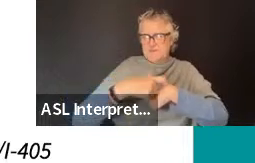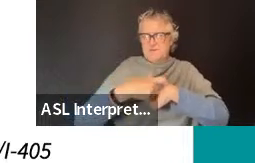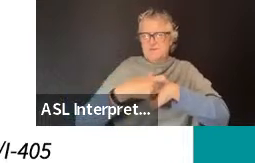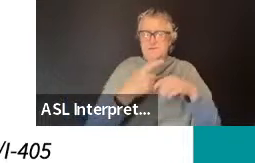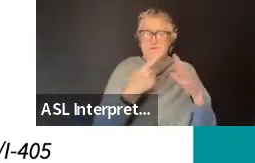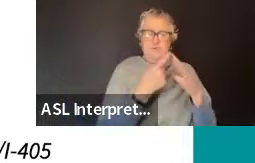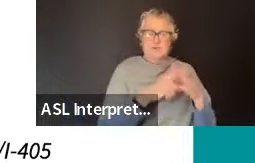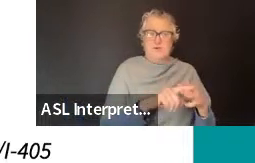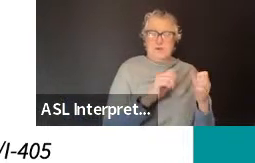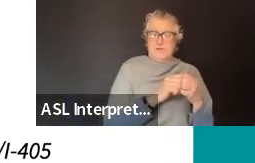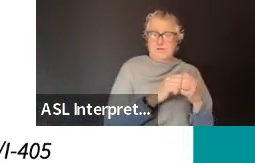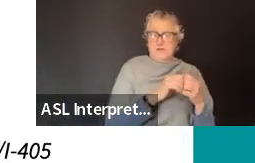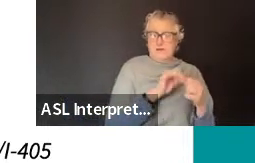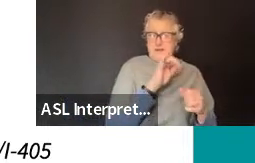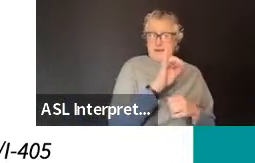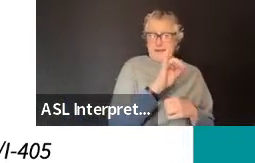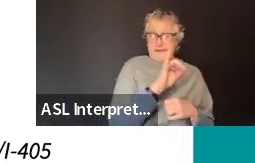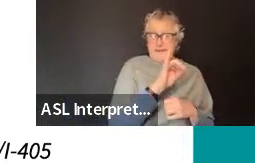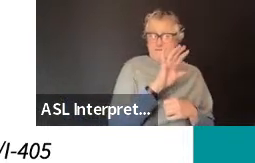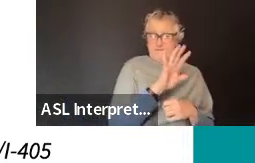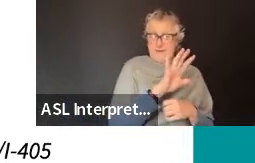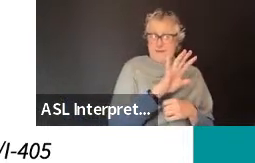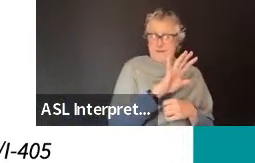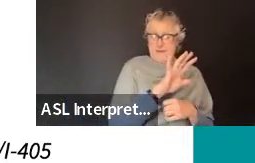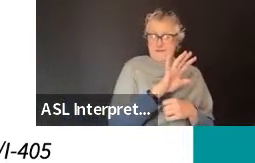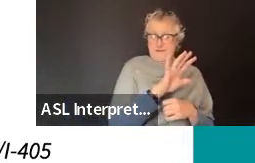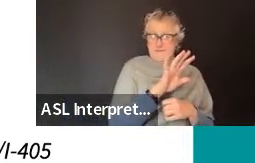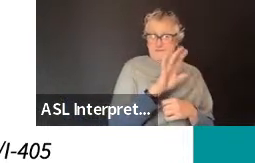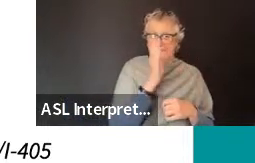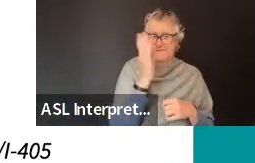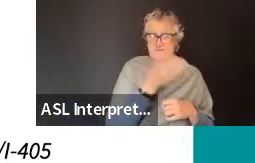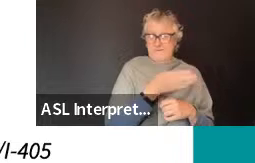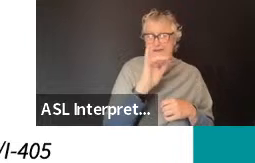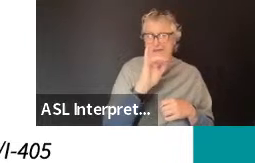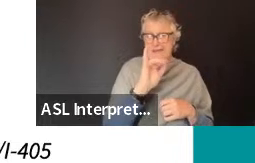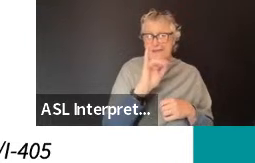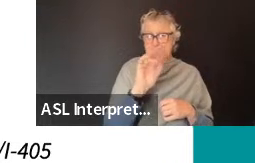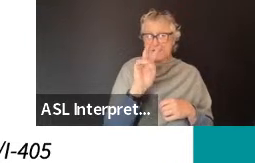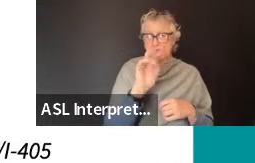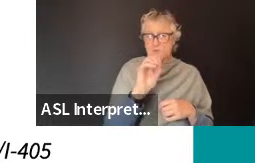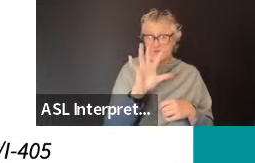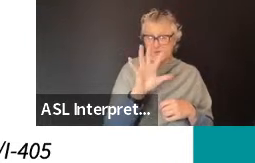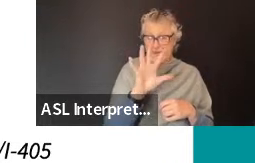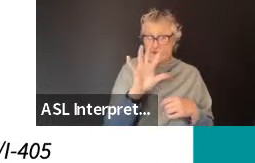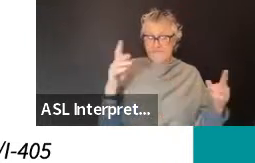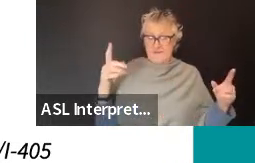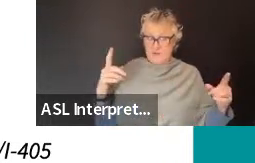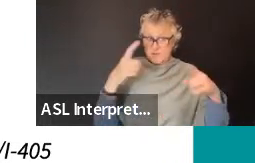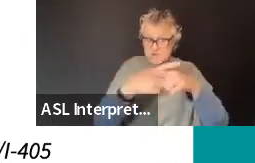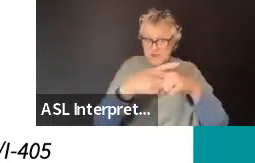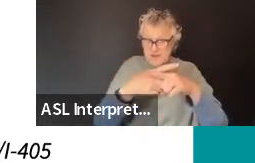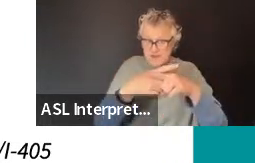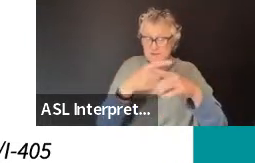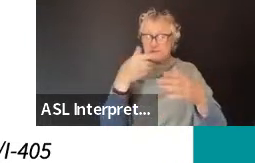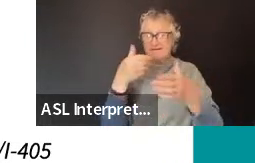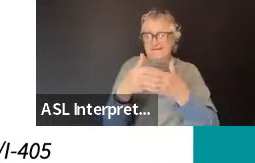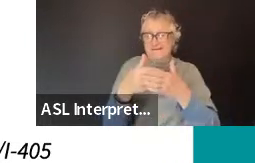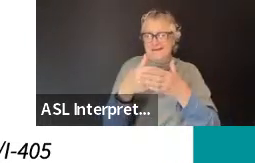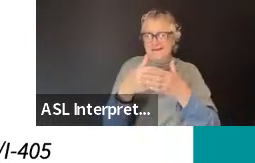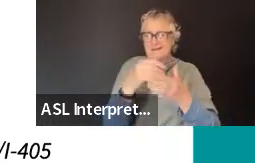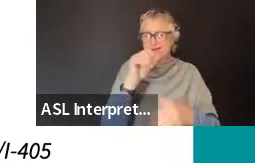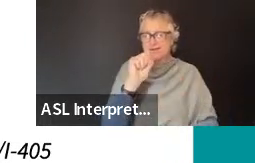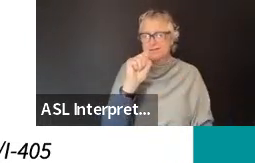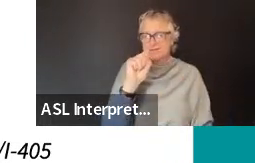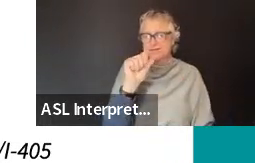I-5, I-205 interchange near Salmon Creek, and ending at the I-5, I-405 interchange in North Portland during